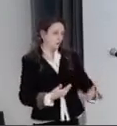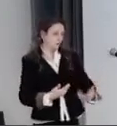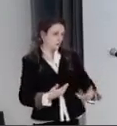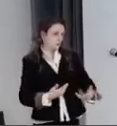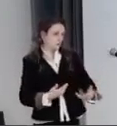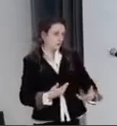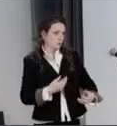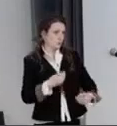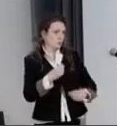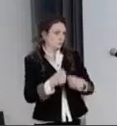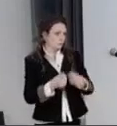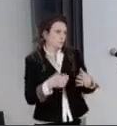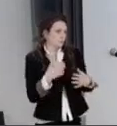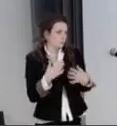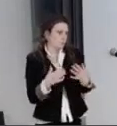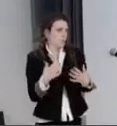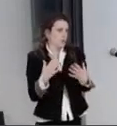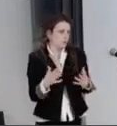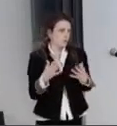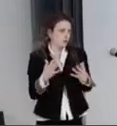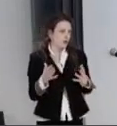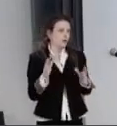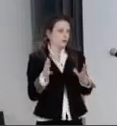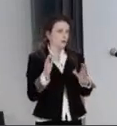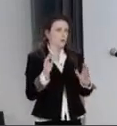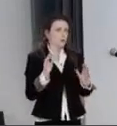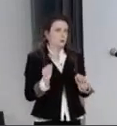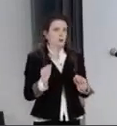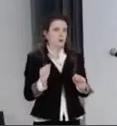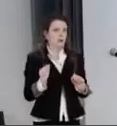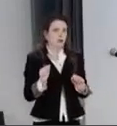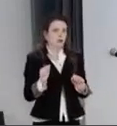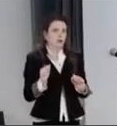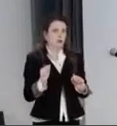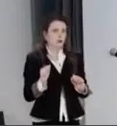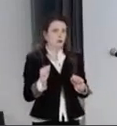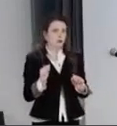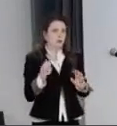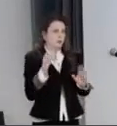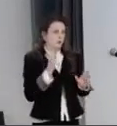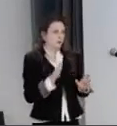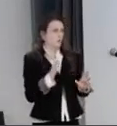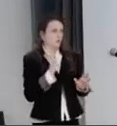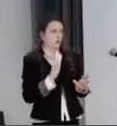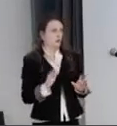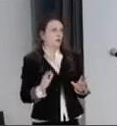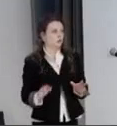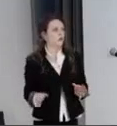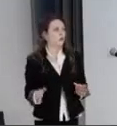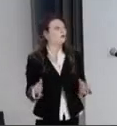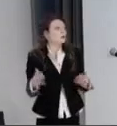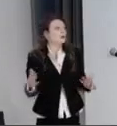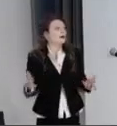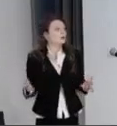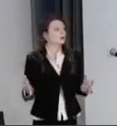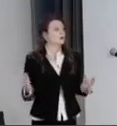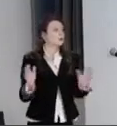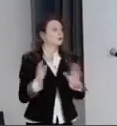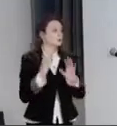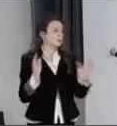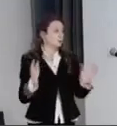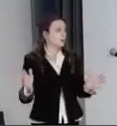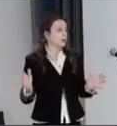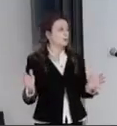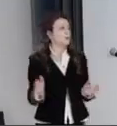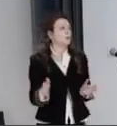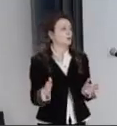reflect this and should also, you know, reflect a certain kind of being unsettled and melancholy and so on. And you might think that